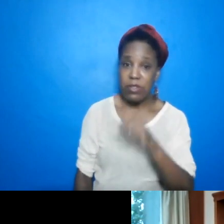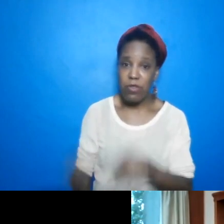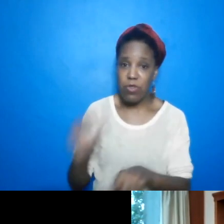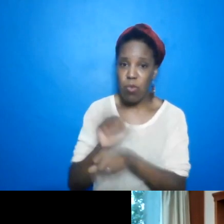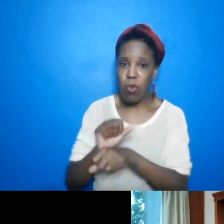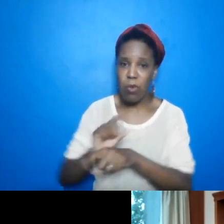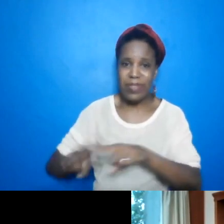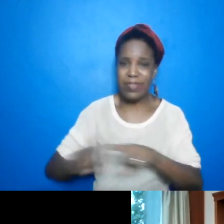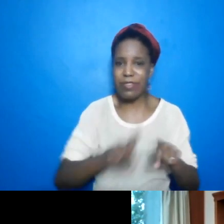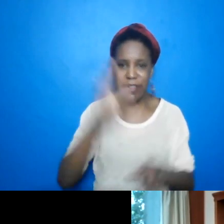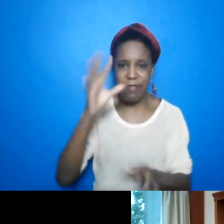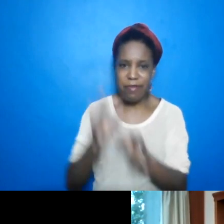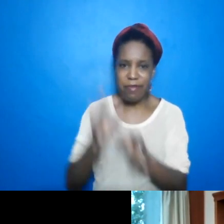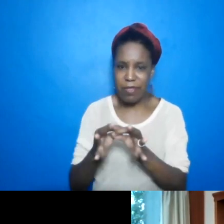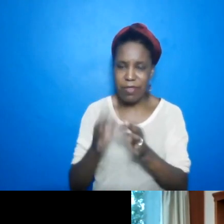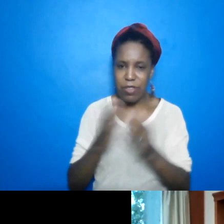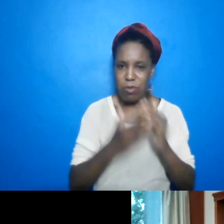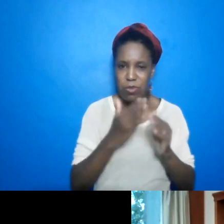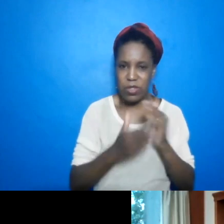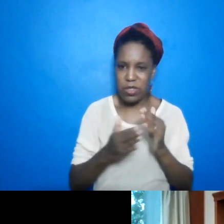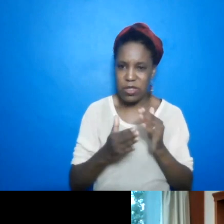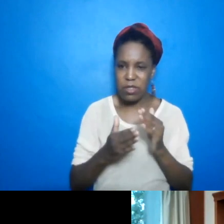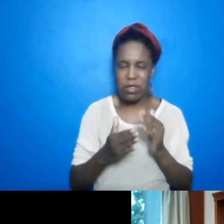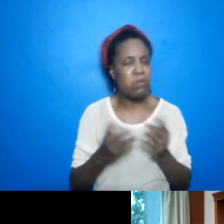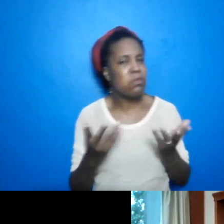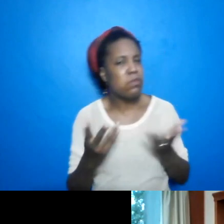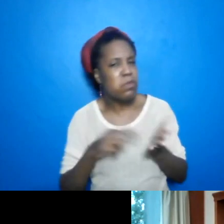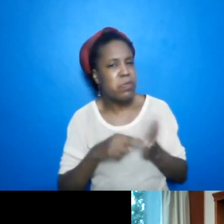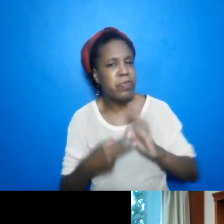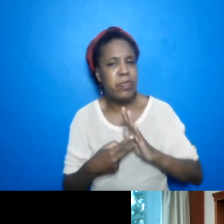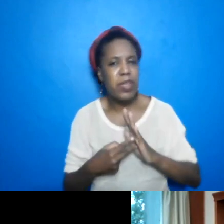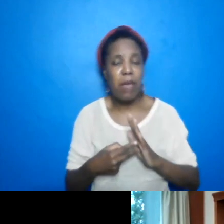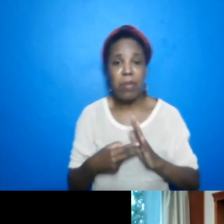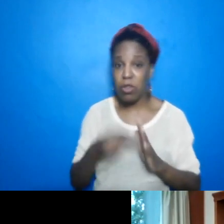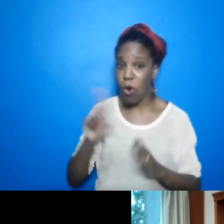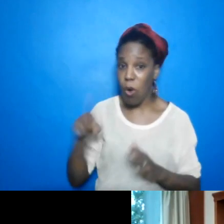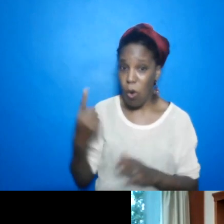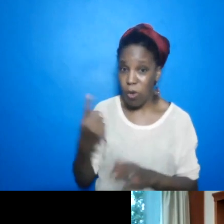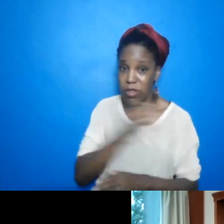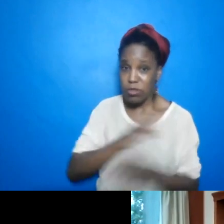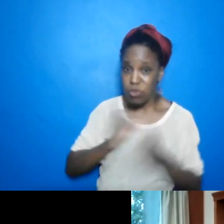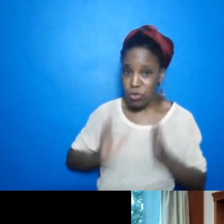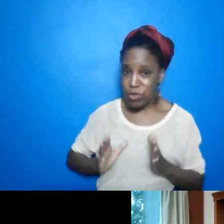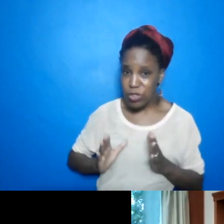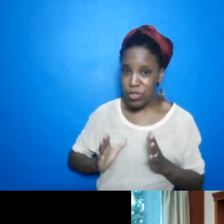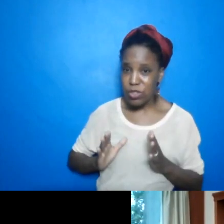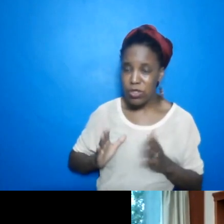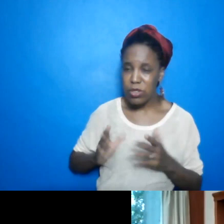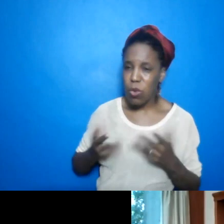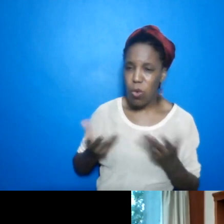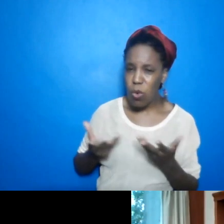yes. Has it been, have there been any like notable differences, or is it largely just the same